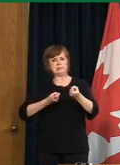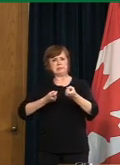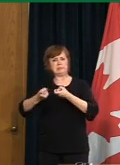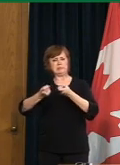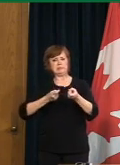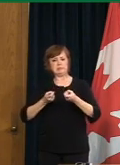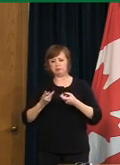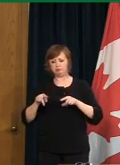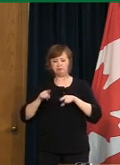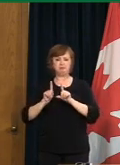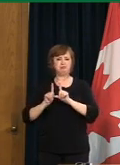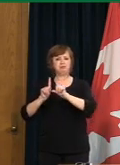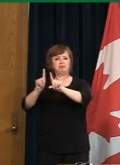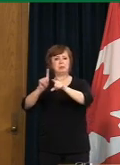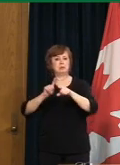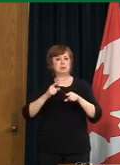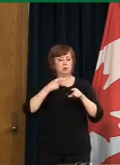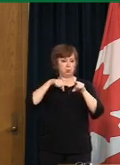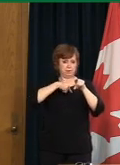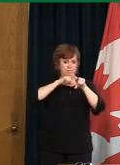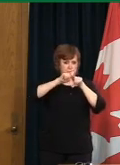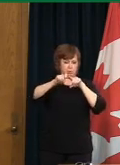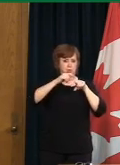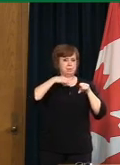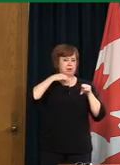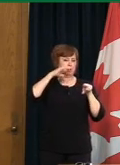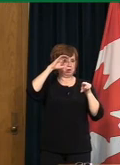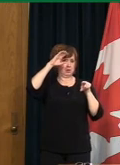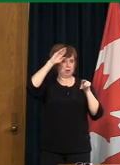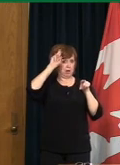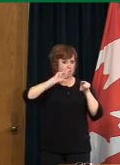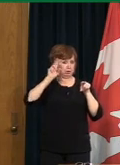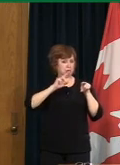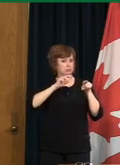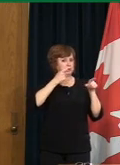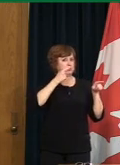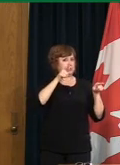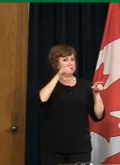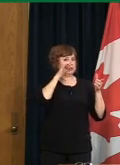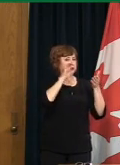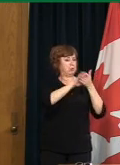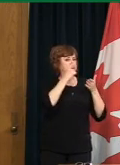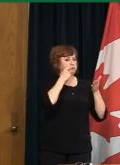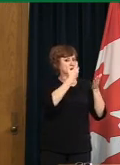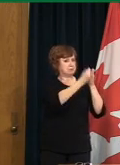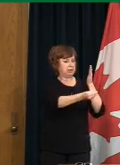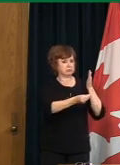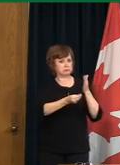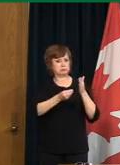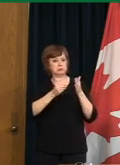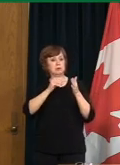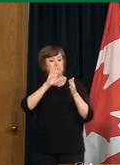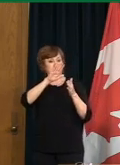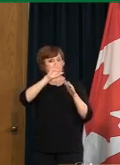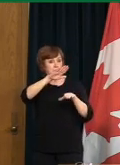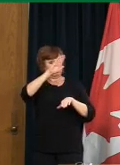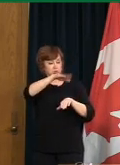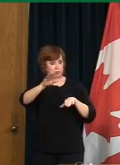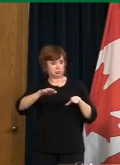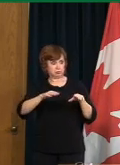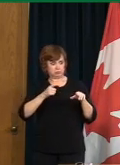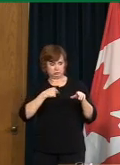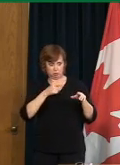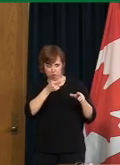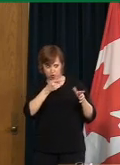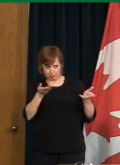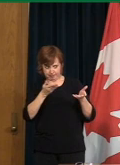we called my cousins and my uncle, my widowed uncle, to see if they were around and available. They were heading